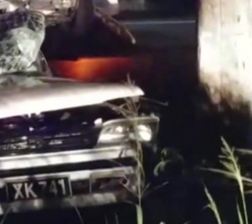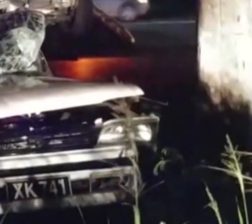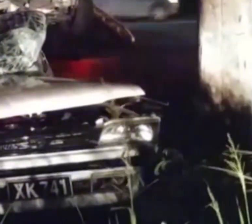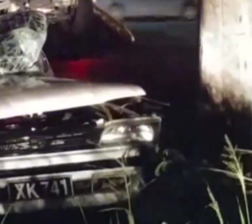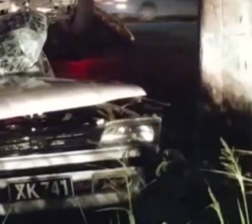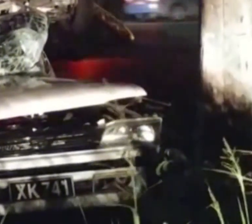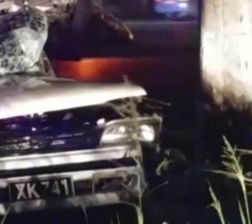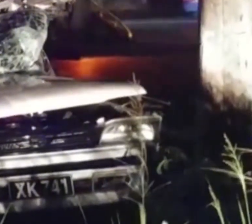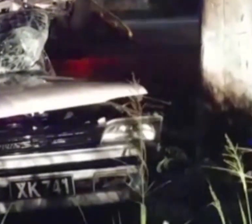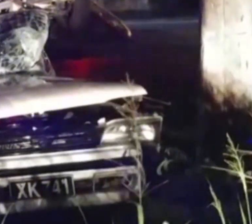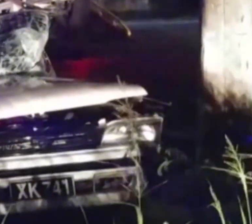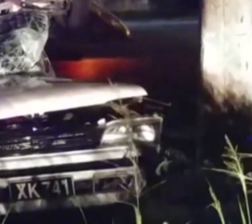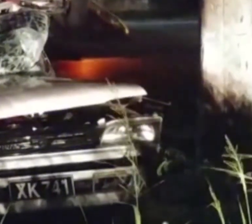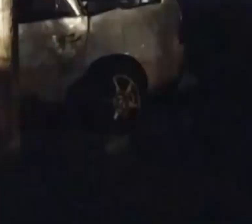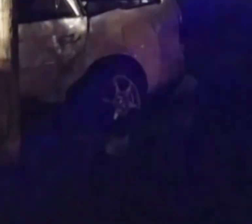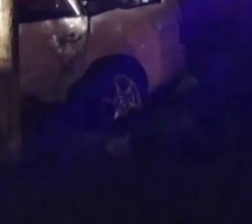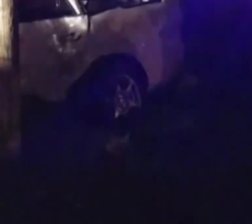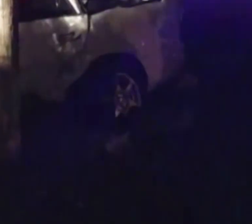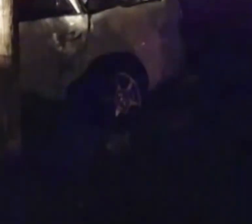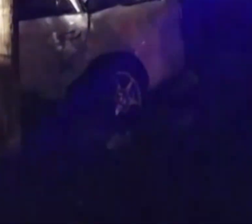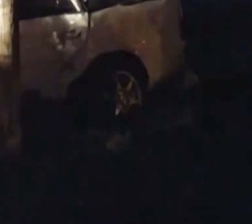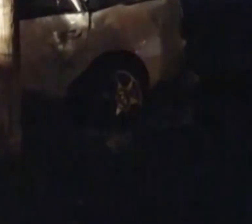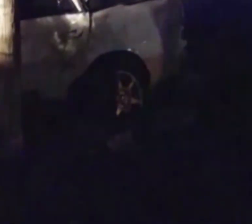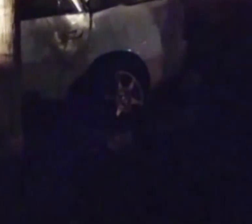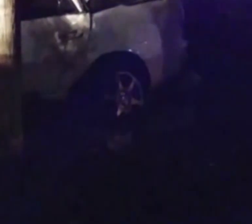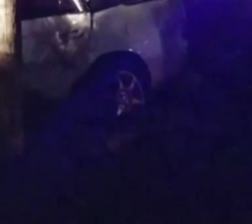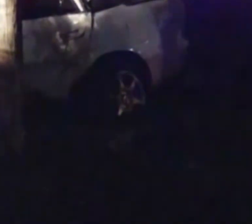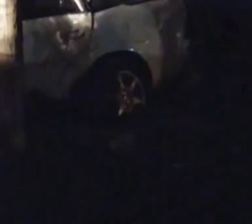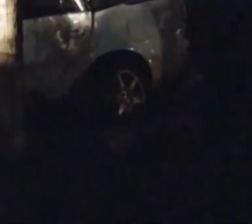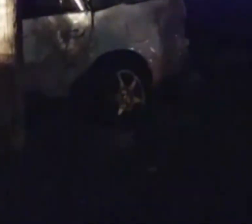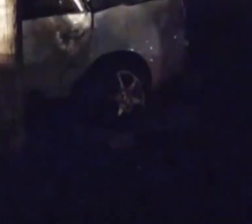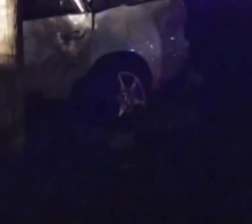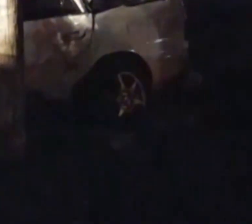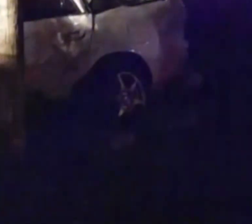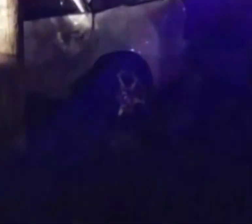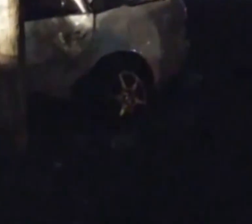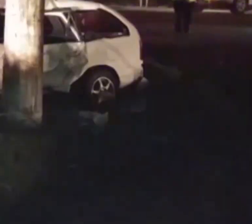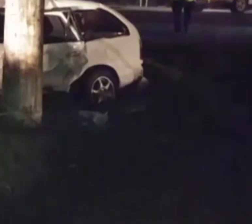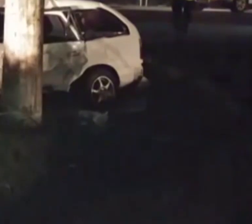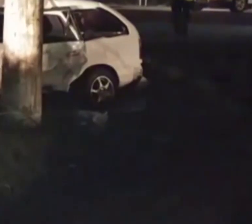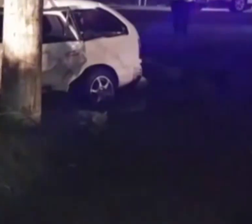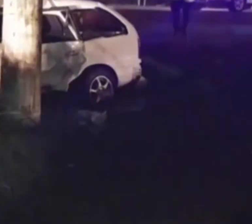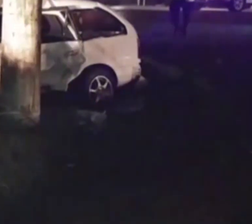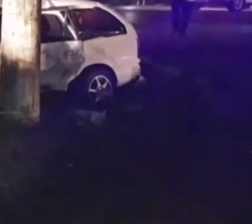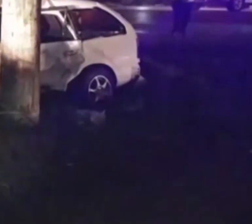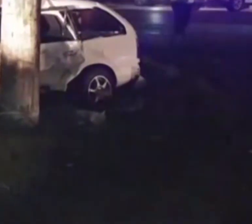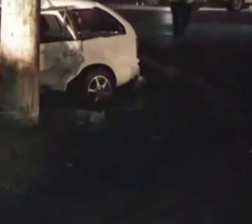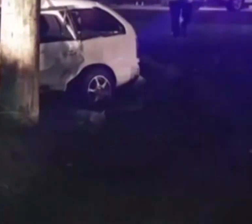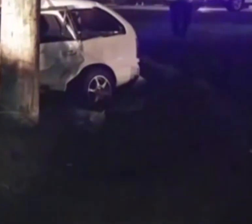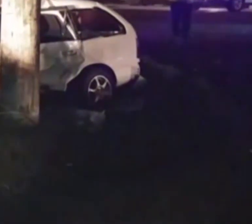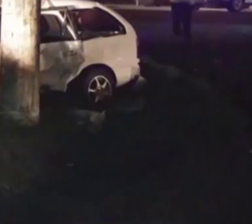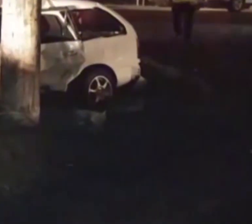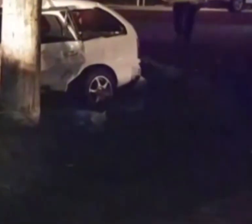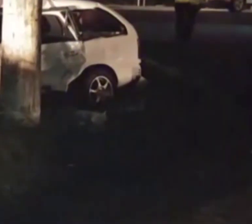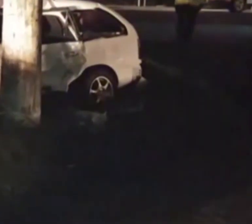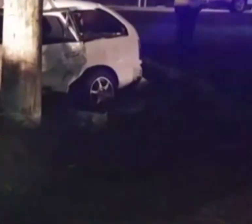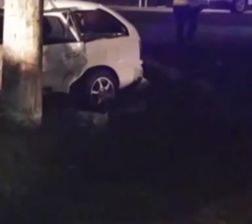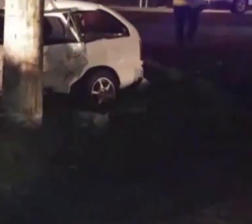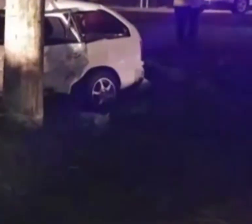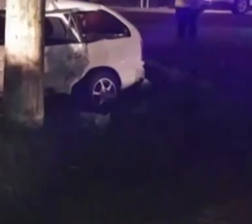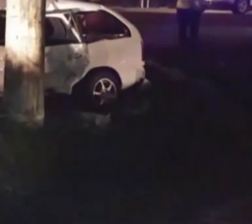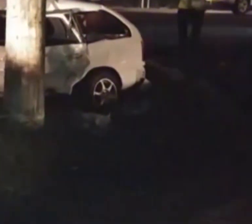vehicles was transported to the Queen Elizabeth Hospital by ambulance, suffering with injuries sustained to his left cheek and facial